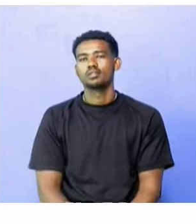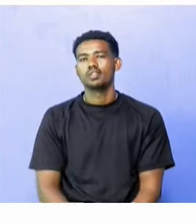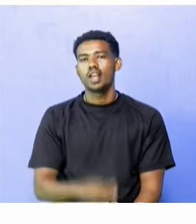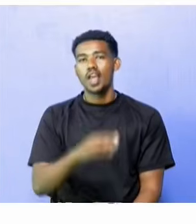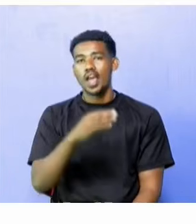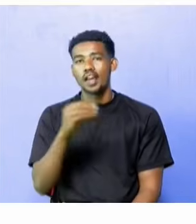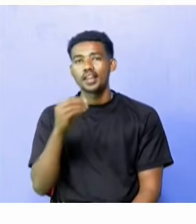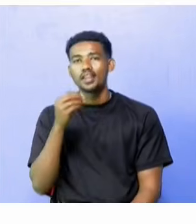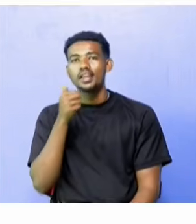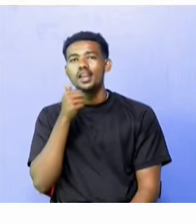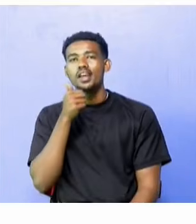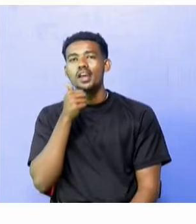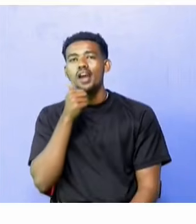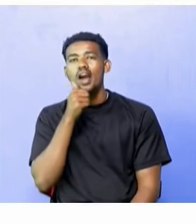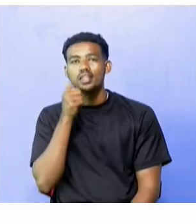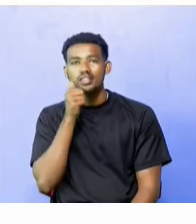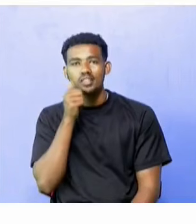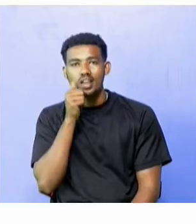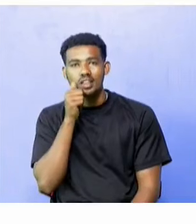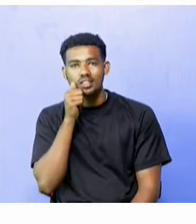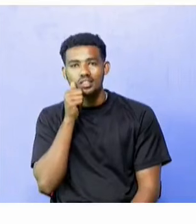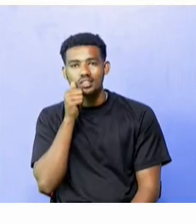Aster